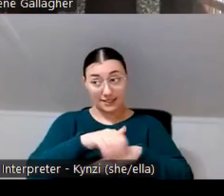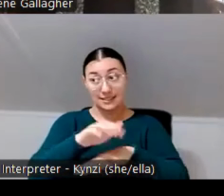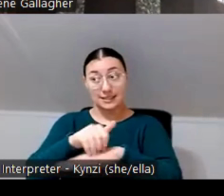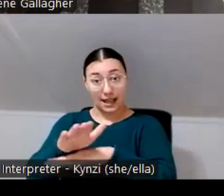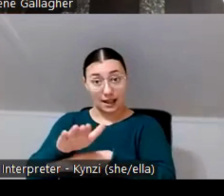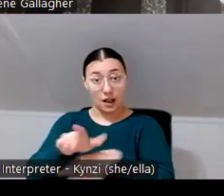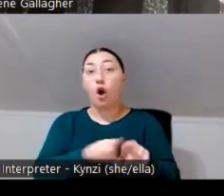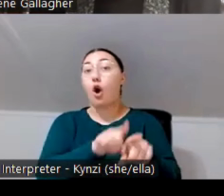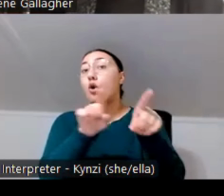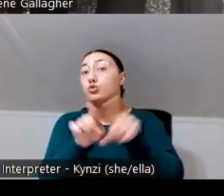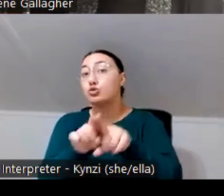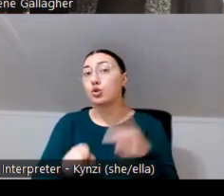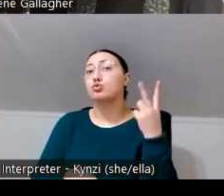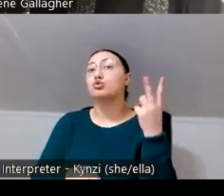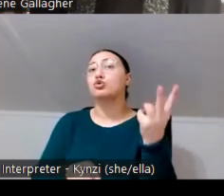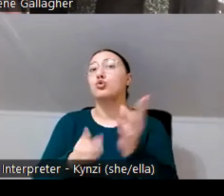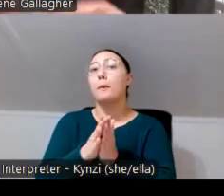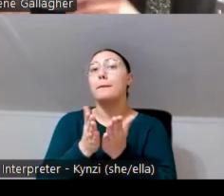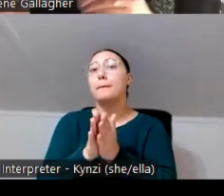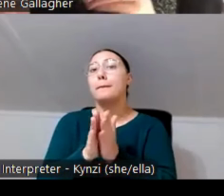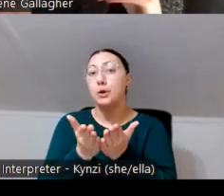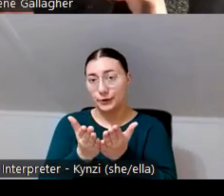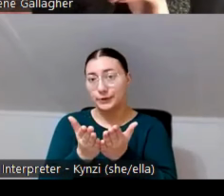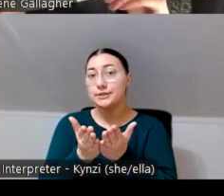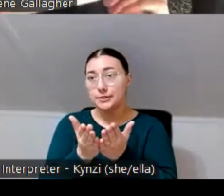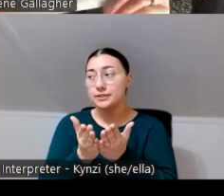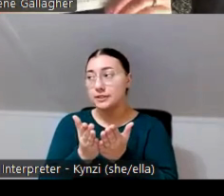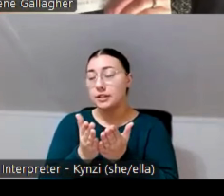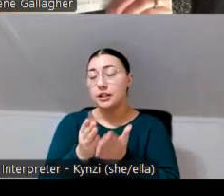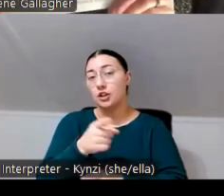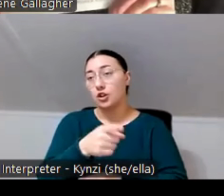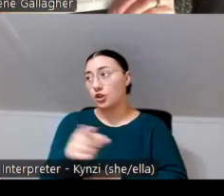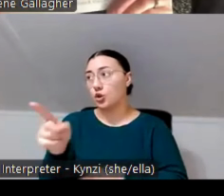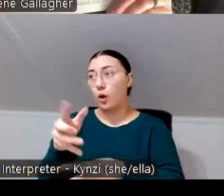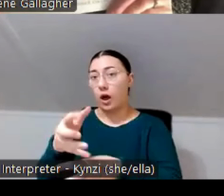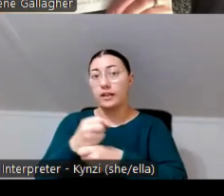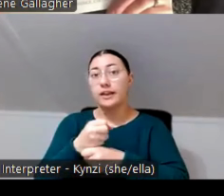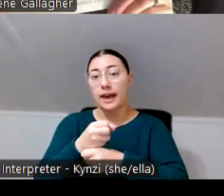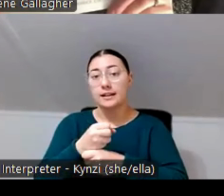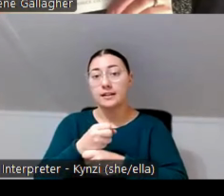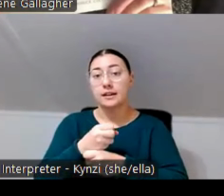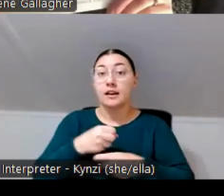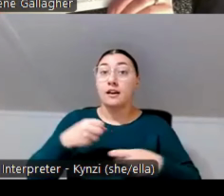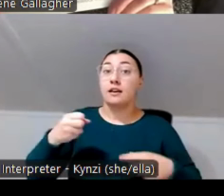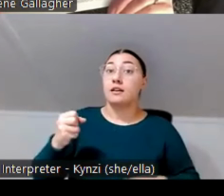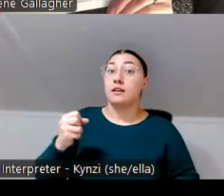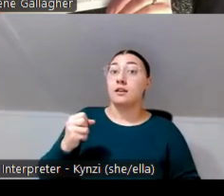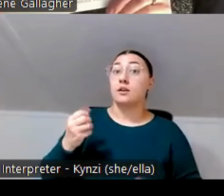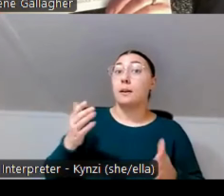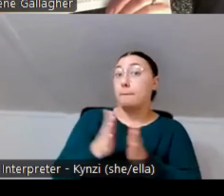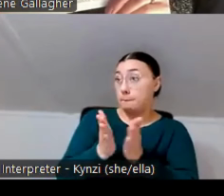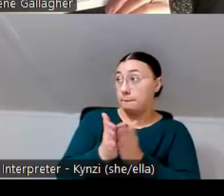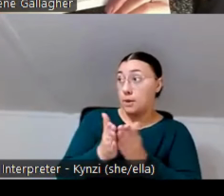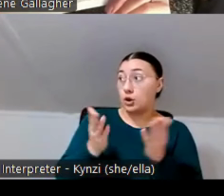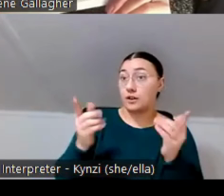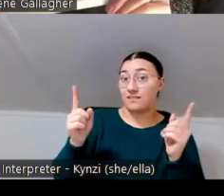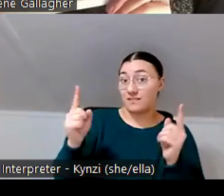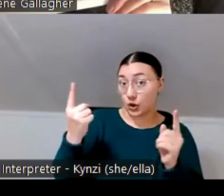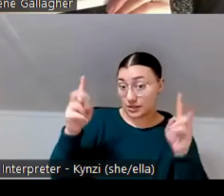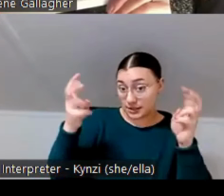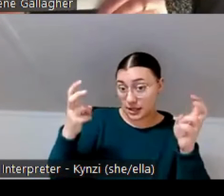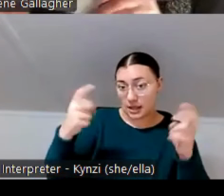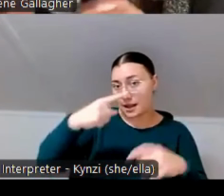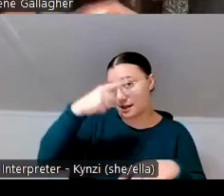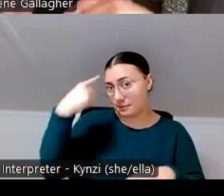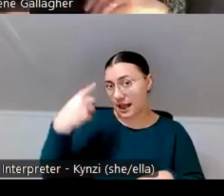we had 2 books to go with this story time. The first is the black and white Weather and Seasons book.